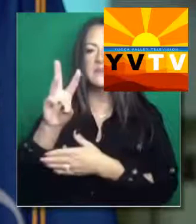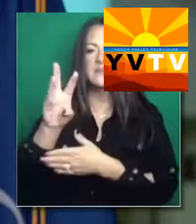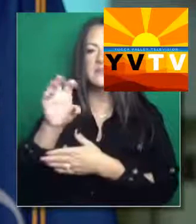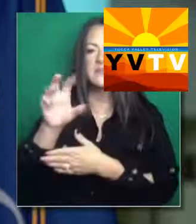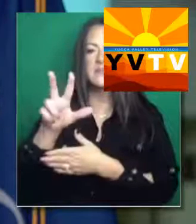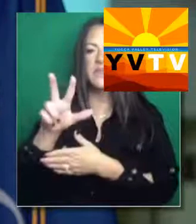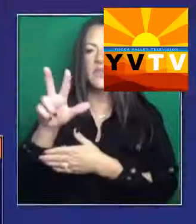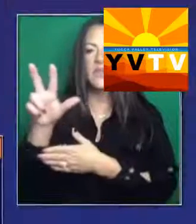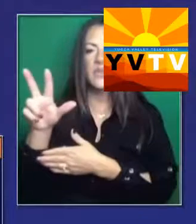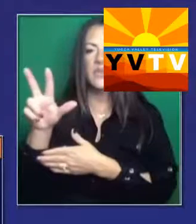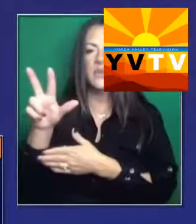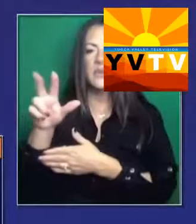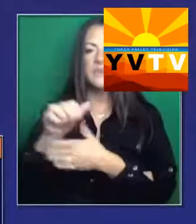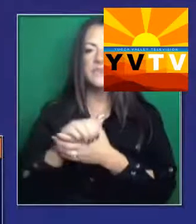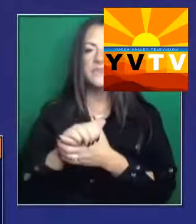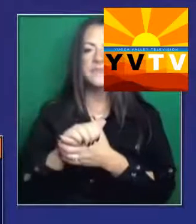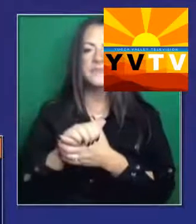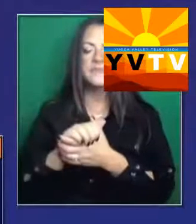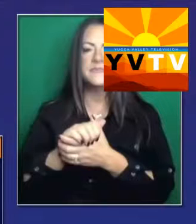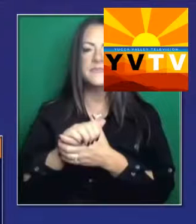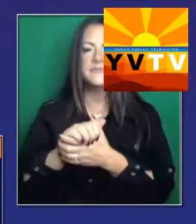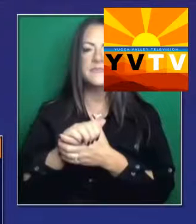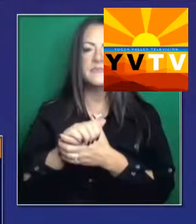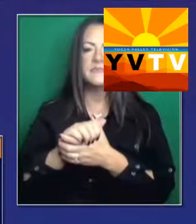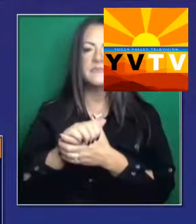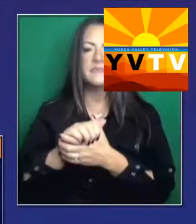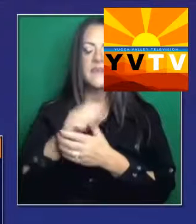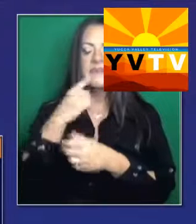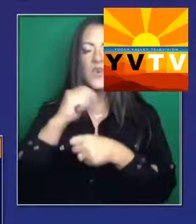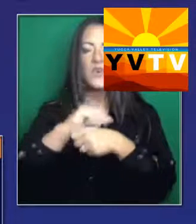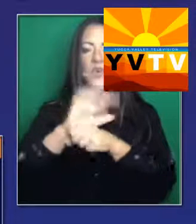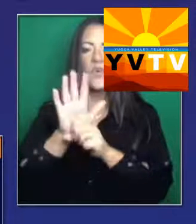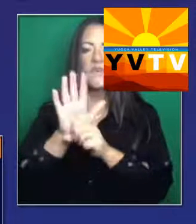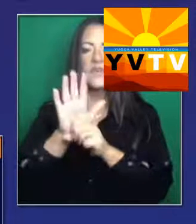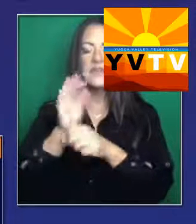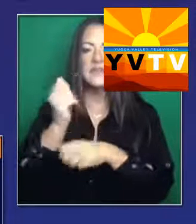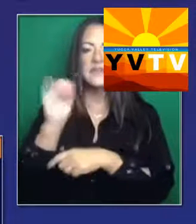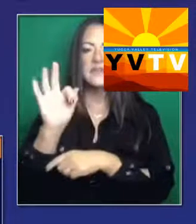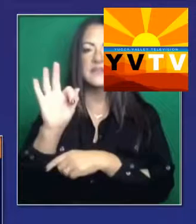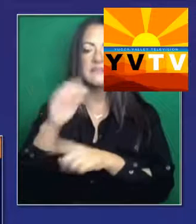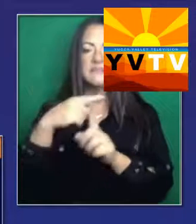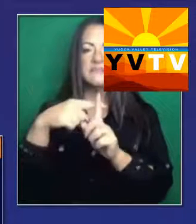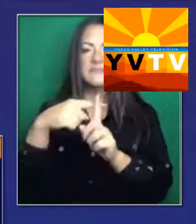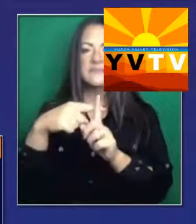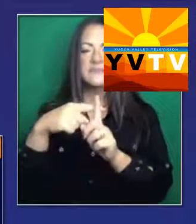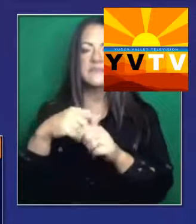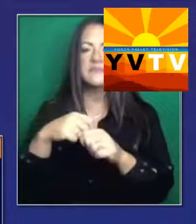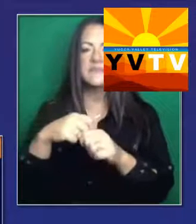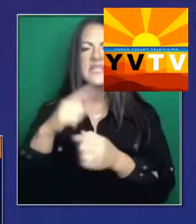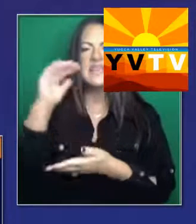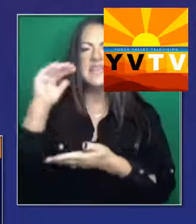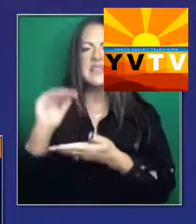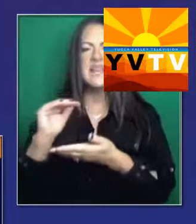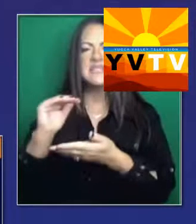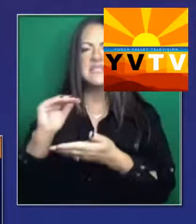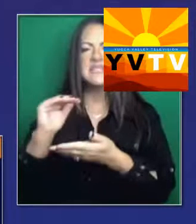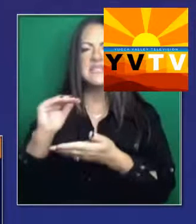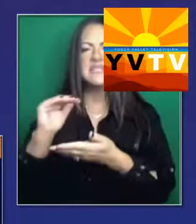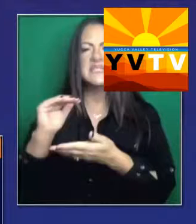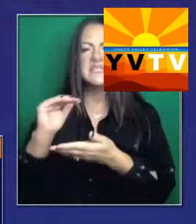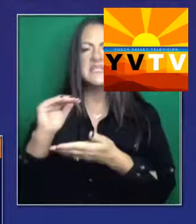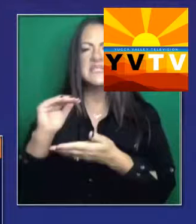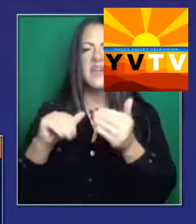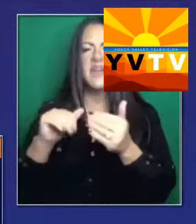29,633 cases of COVID-19. This is substantially lower than the 7-day average of